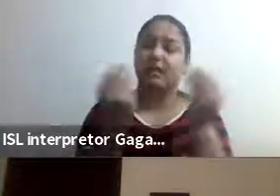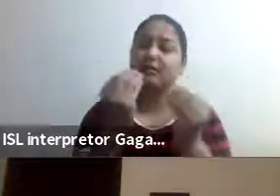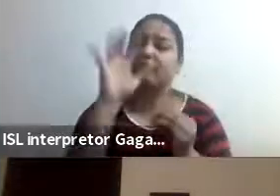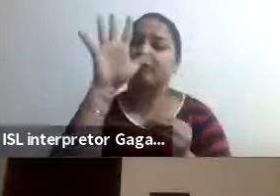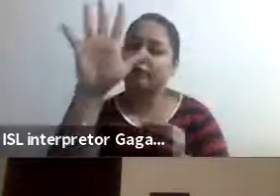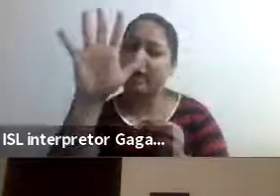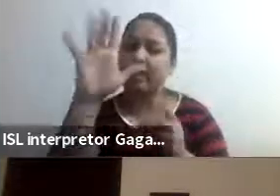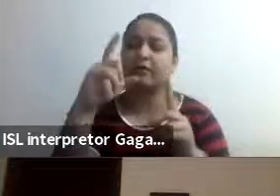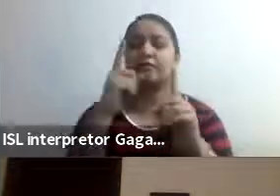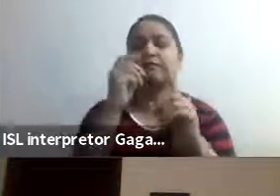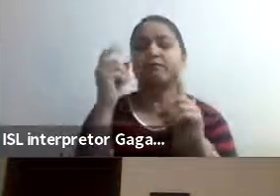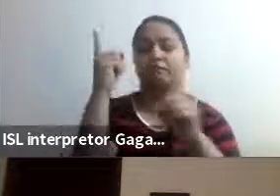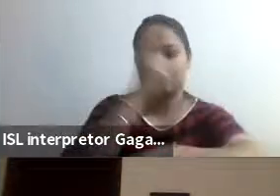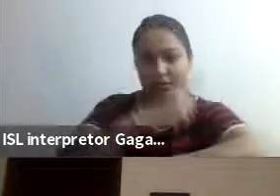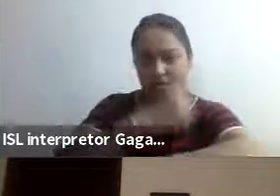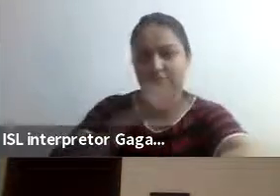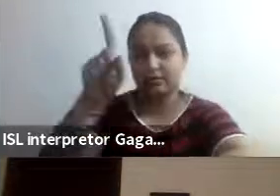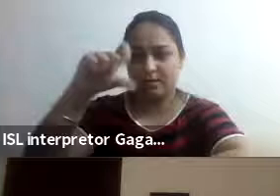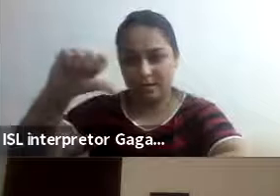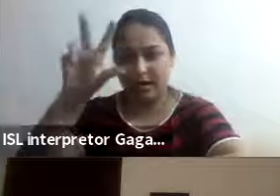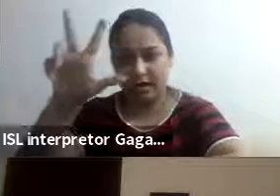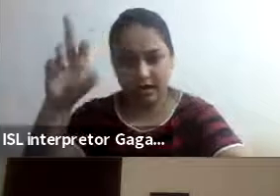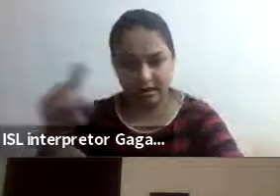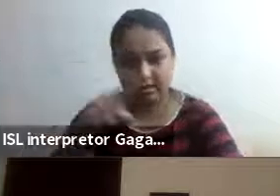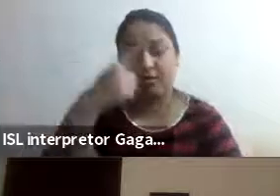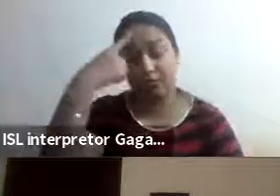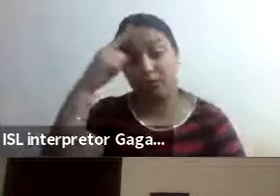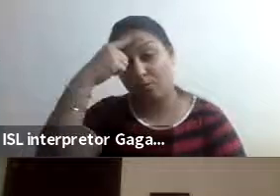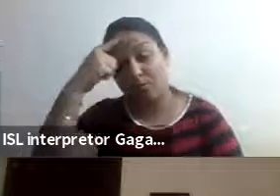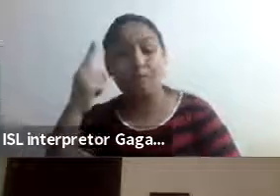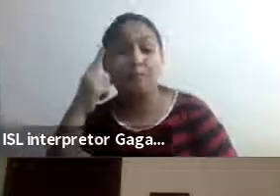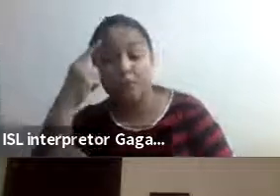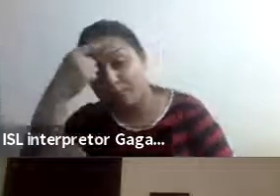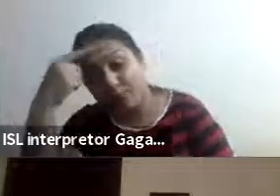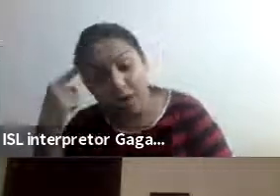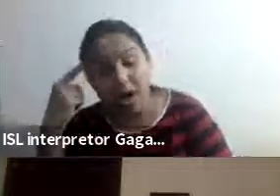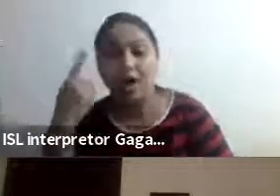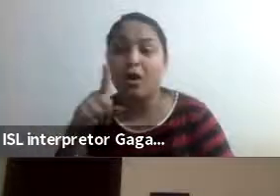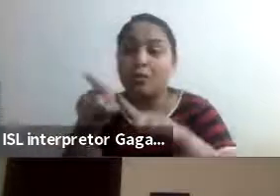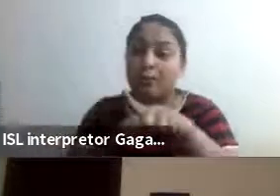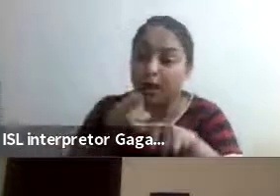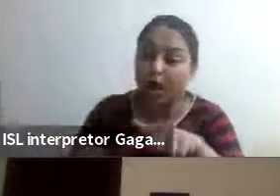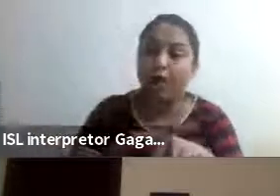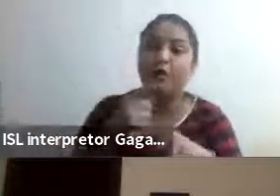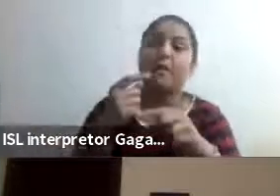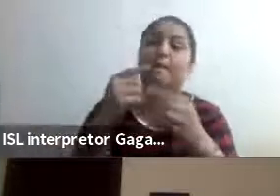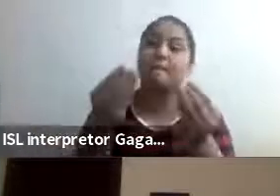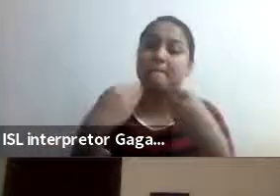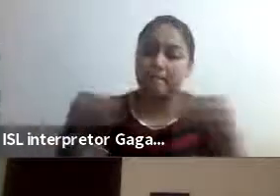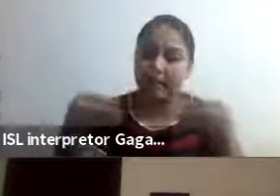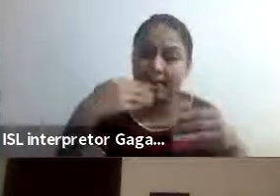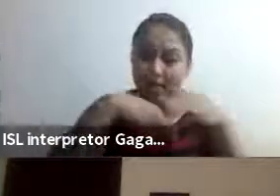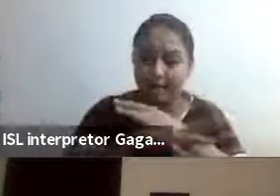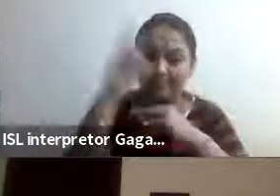in 1980, where she made her first series of paintings on a roll of brown wrapping paper for Jagdish Swaminathan in Bharat Bhavan, opening up